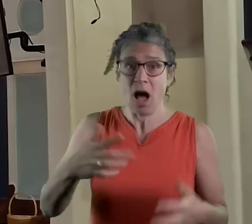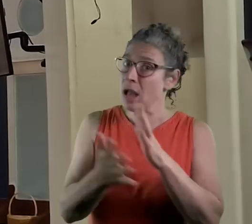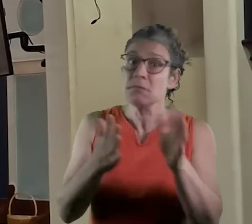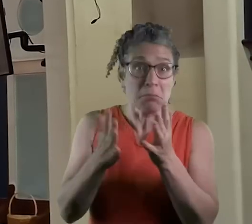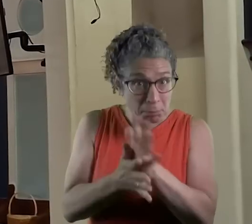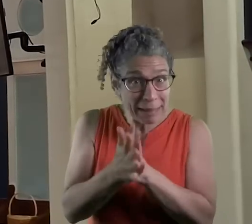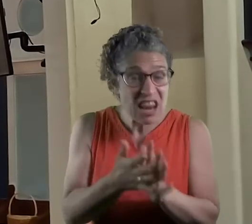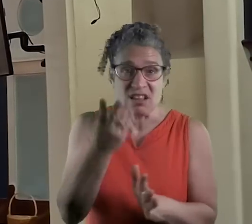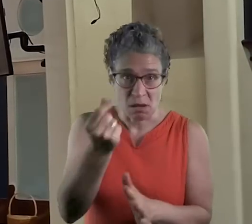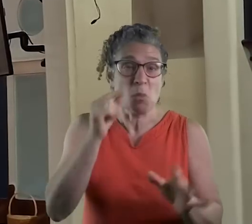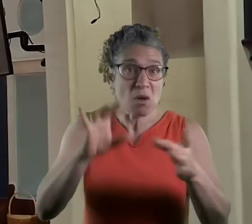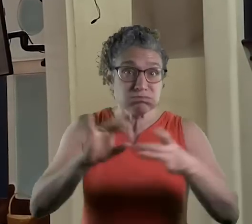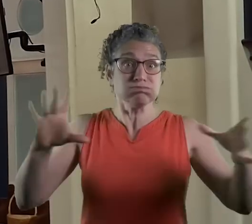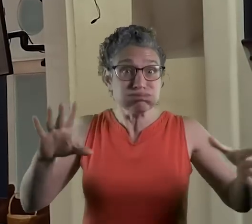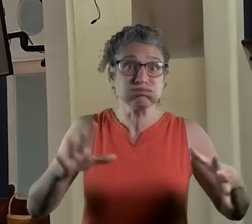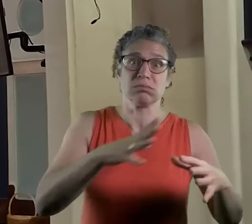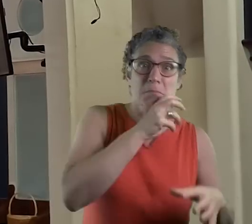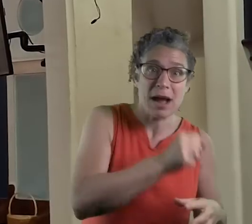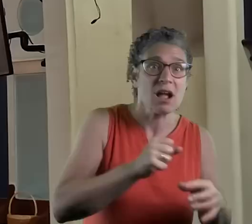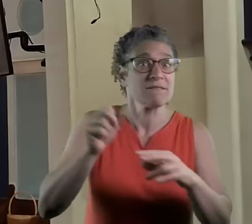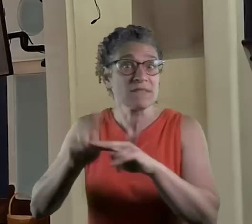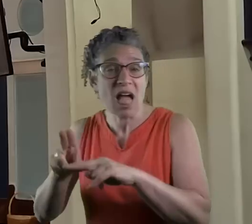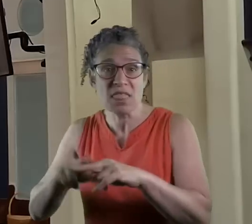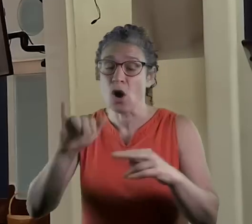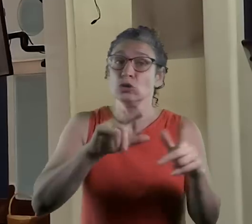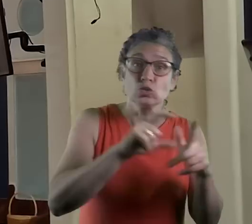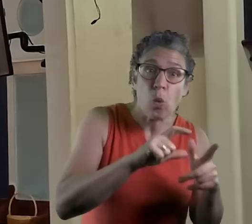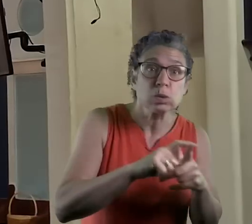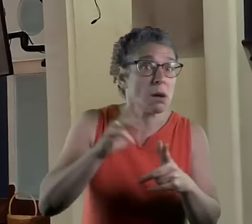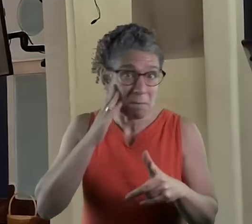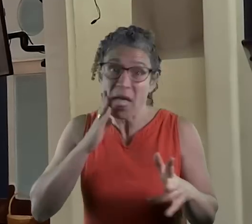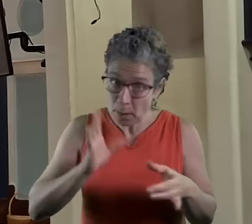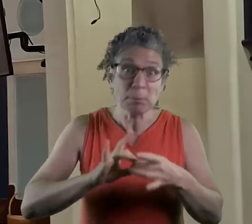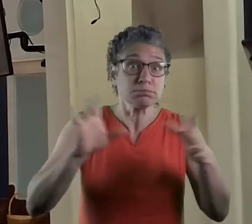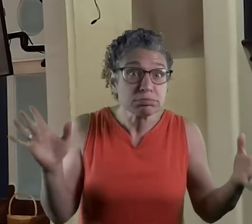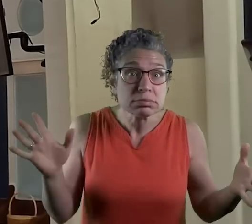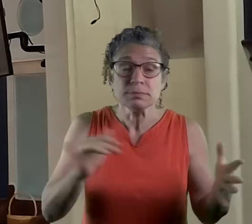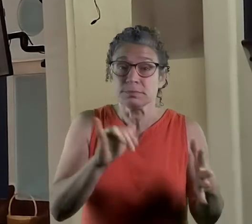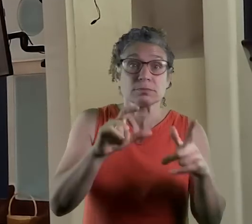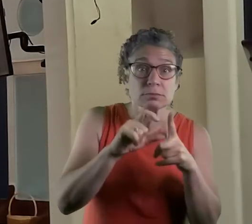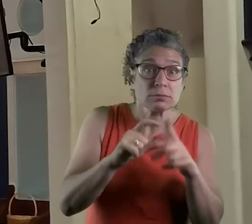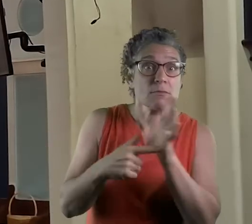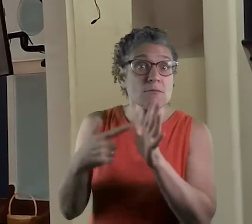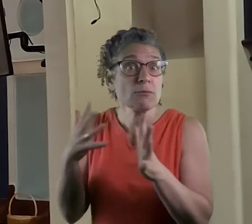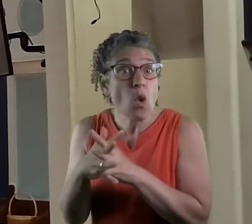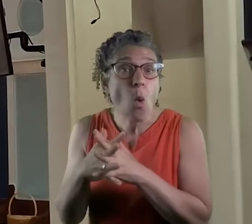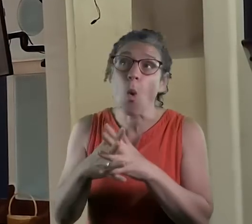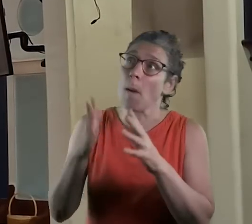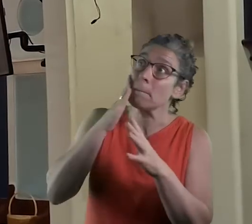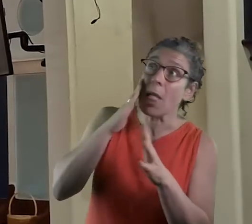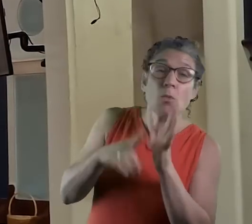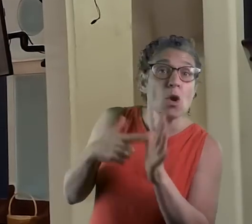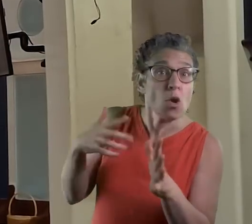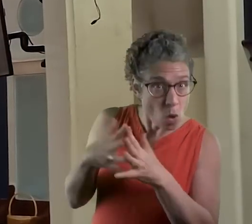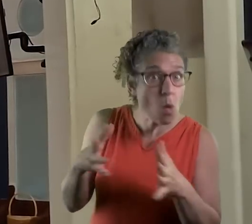to set a man against his father, and a daughter against her mother, and a daughter-in-law against